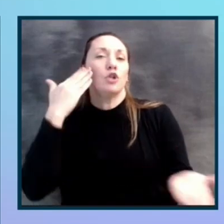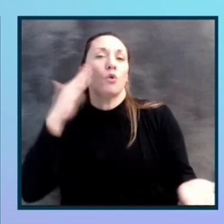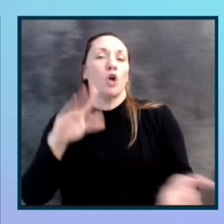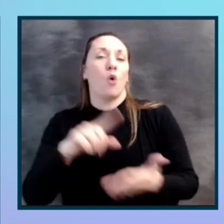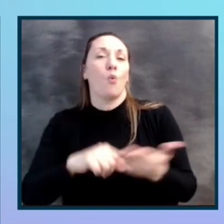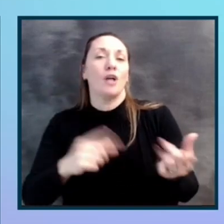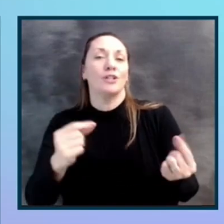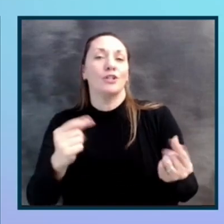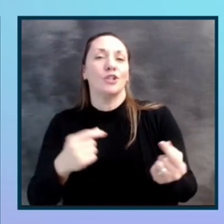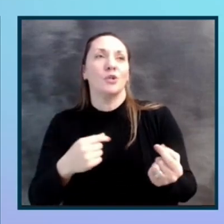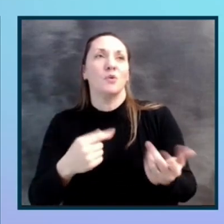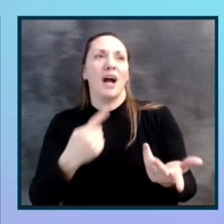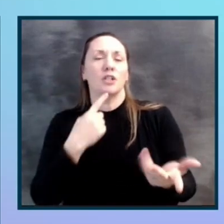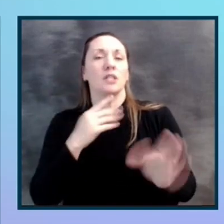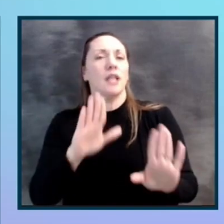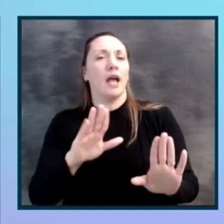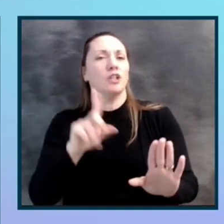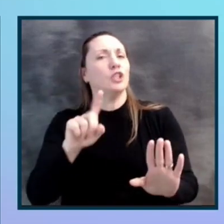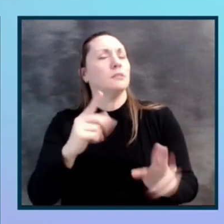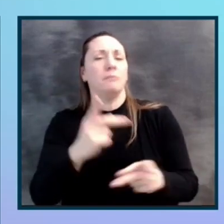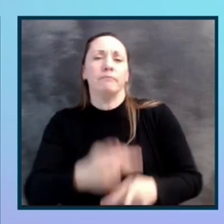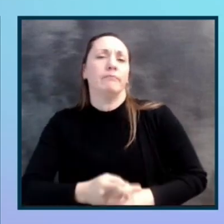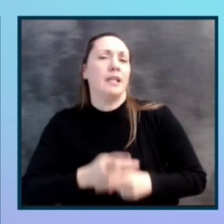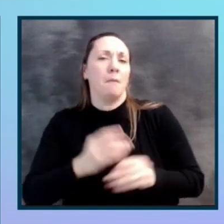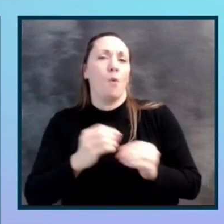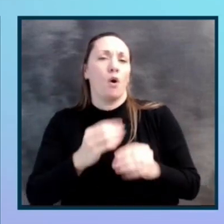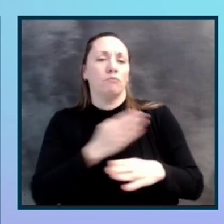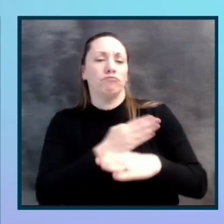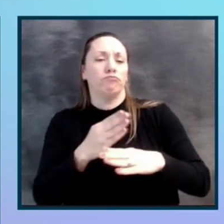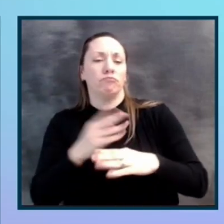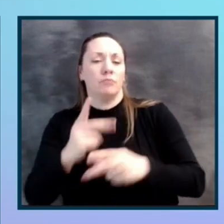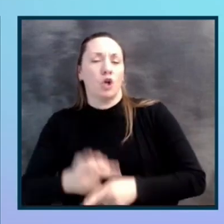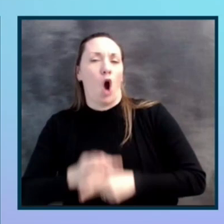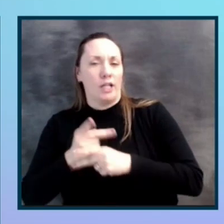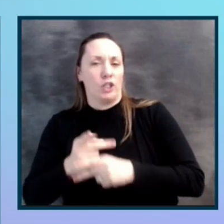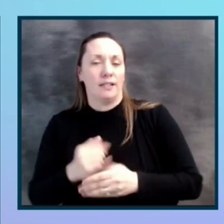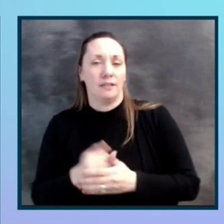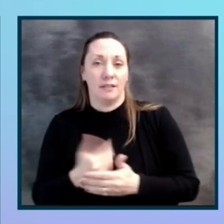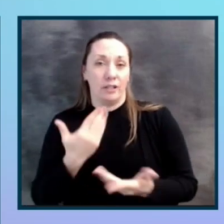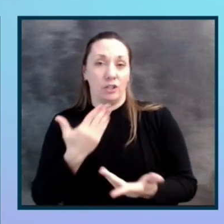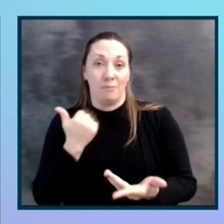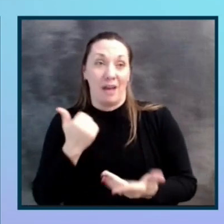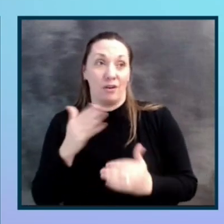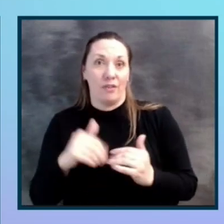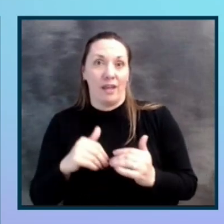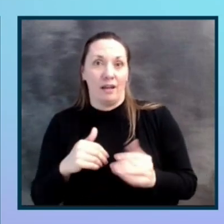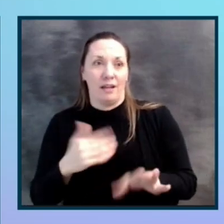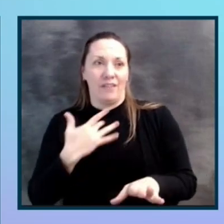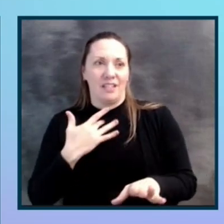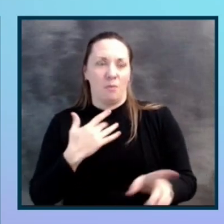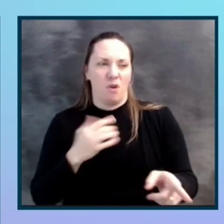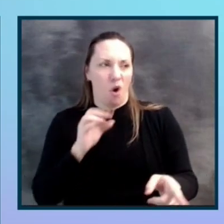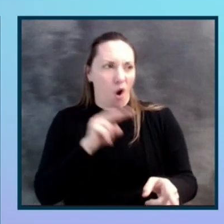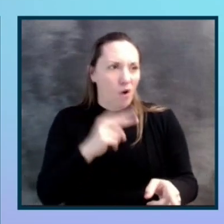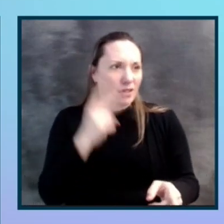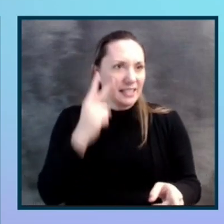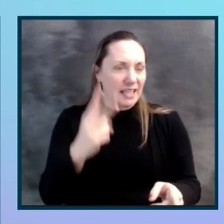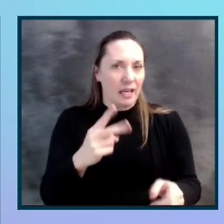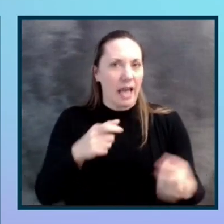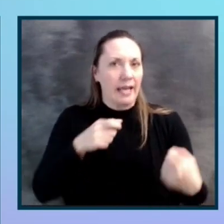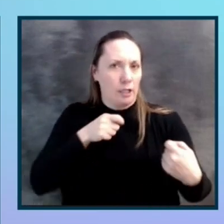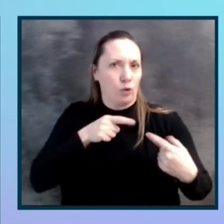say to us, err on the side of caution. It's always better than, you know, having someone see your content and get